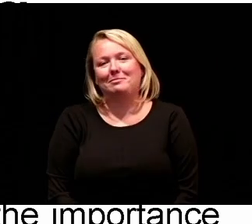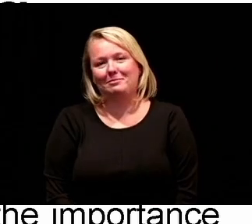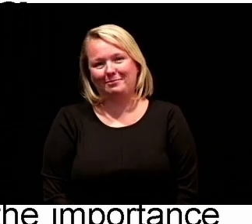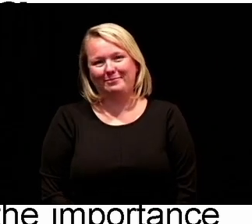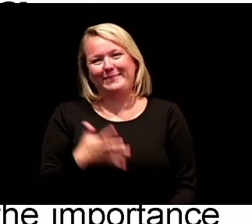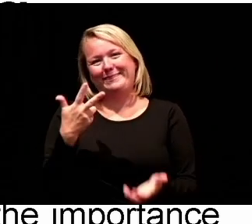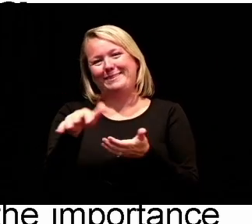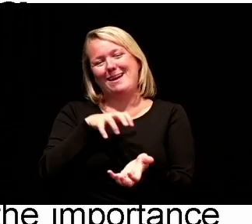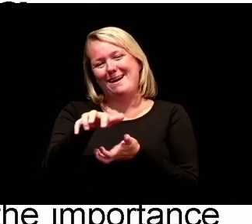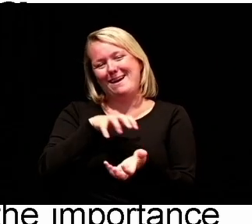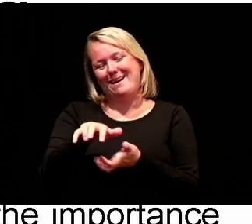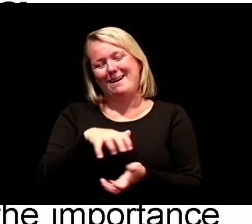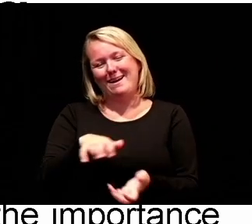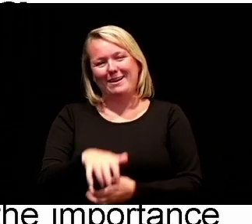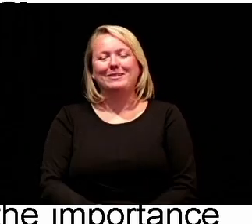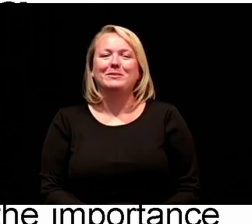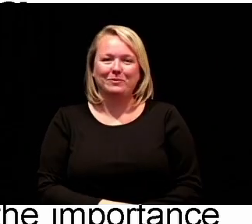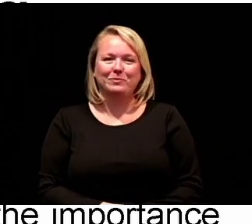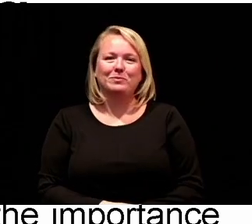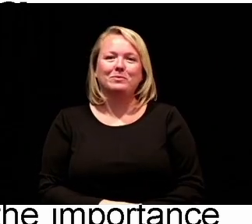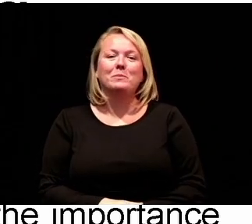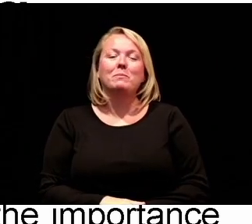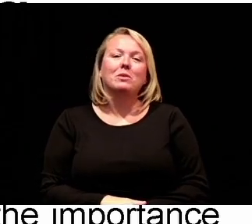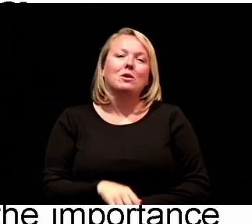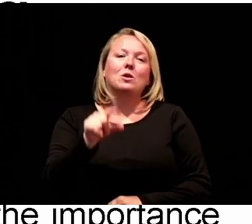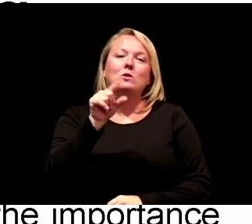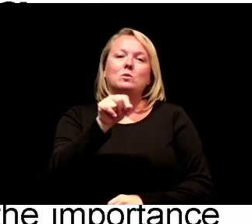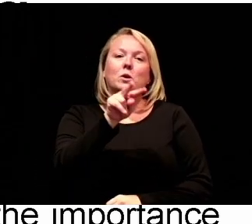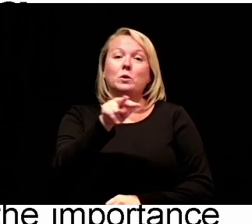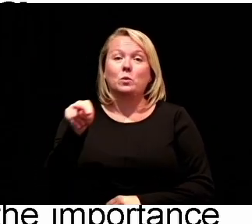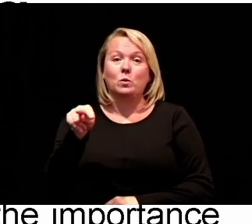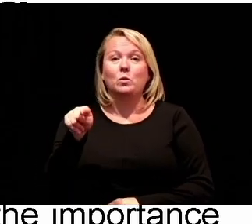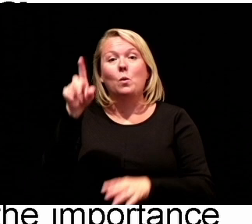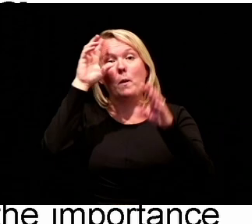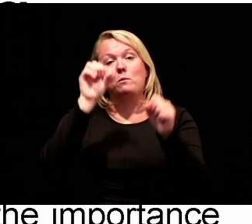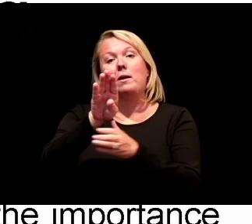happened from 16 to 20 for reasons that I can't really remember.